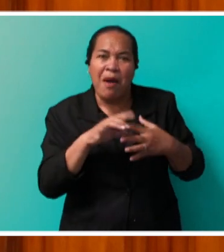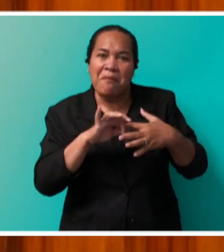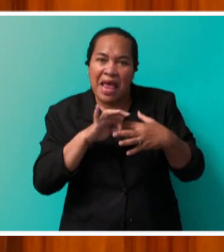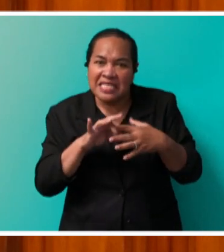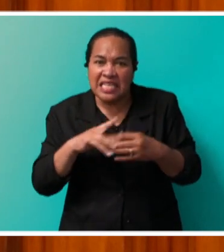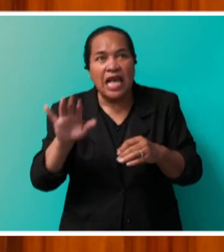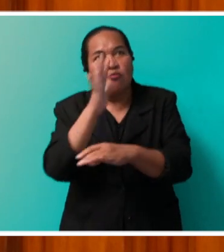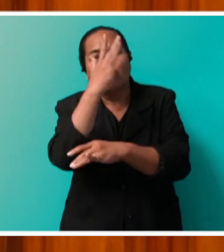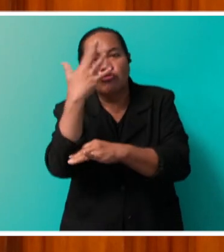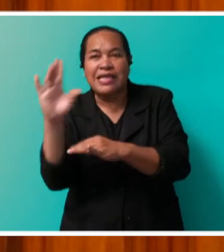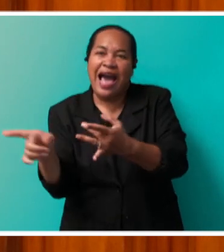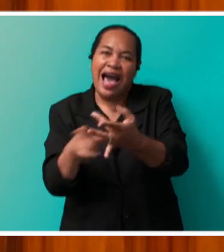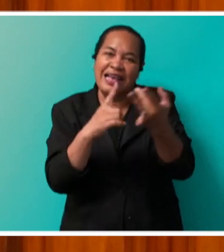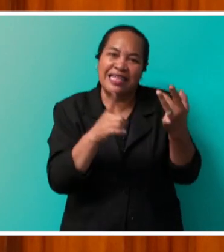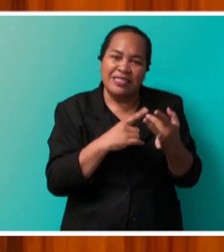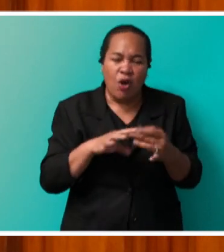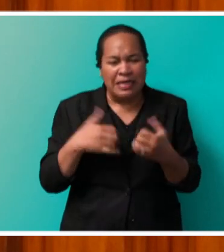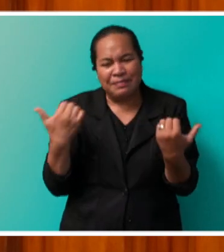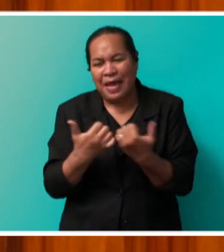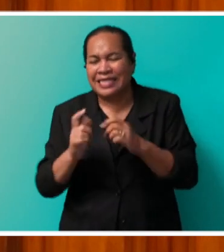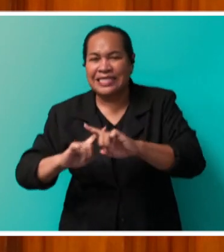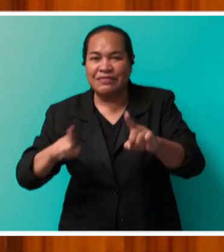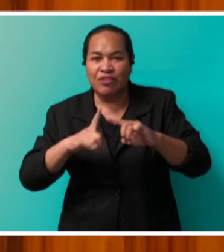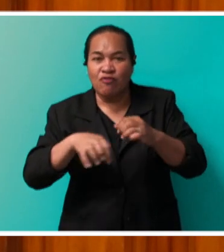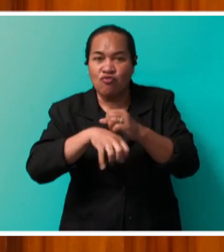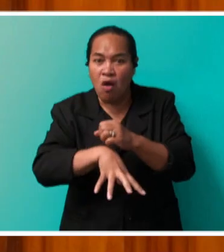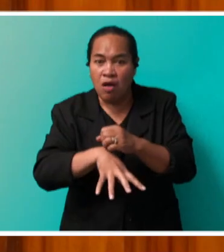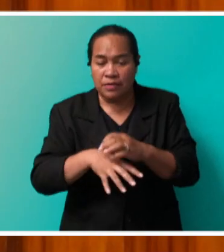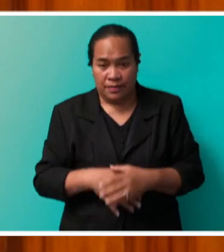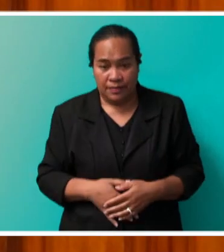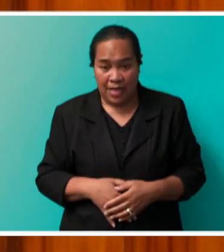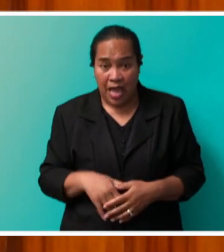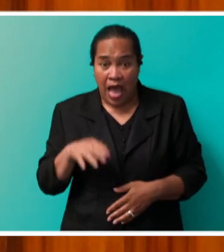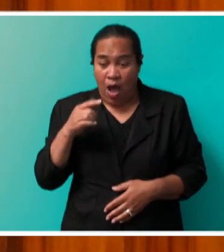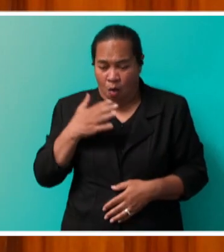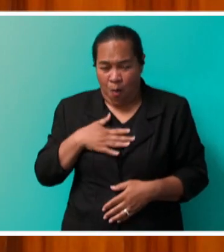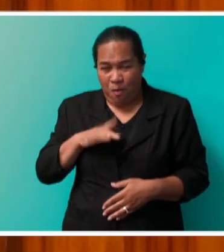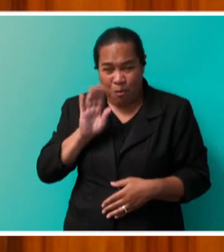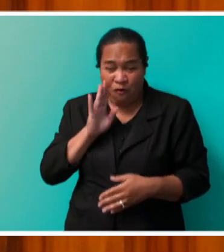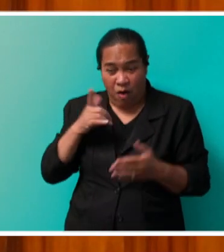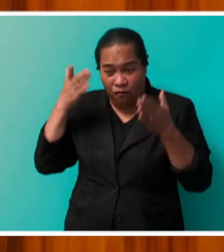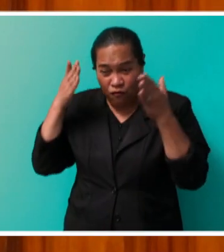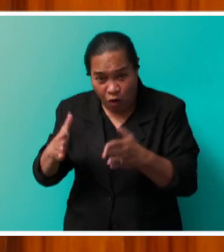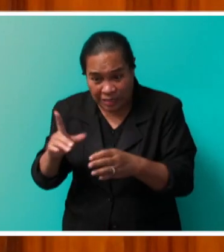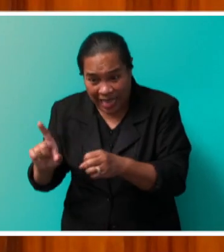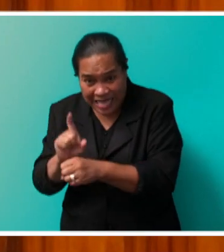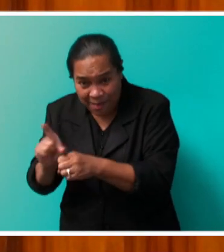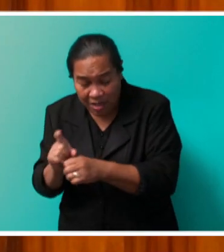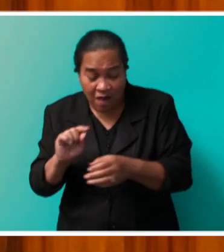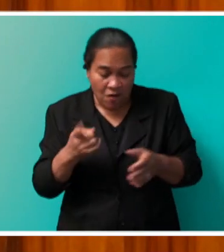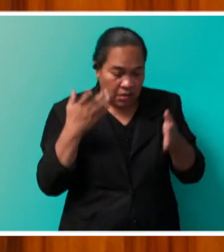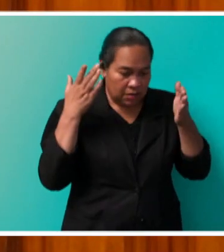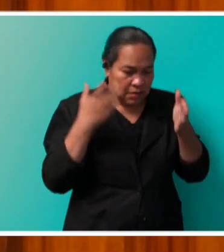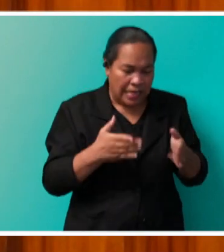trees, and many crops throughout the world. Honorable Speaker, before I focus on the use of chemicals to protect timbers from termite attack,